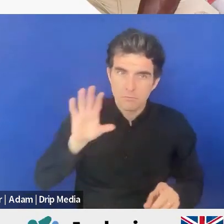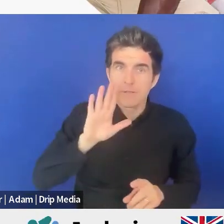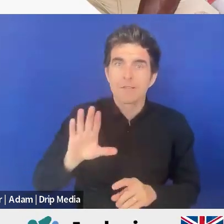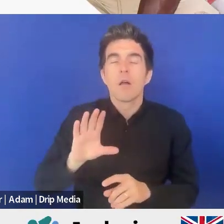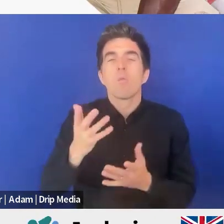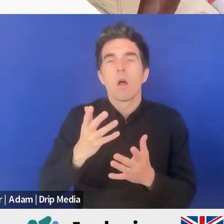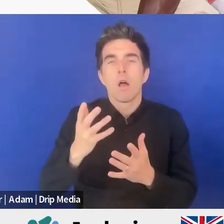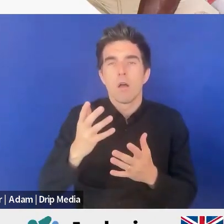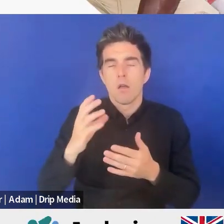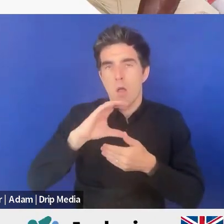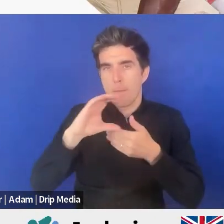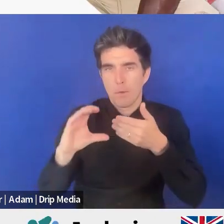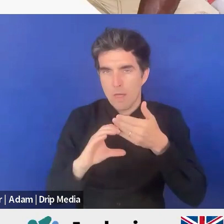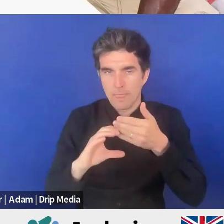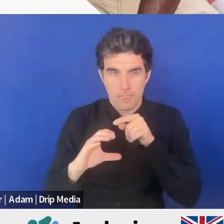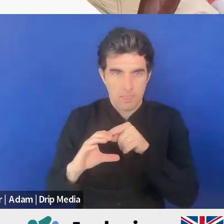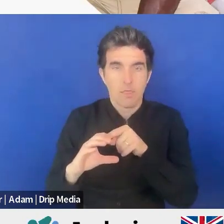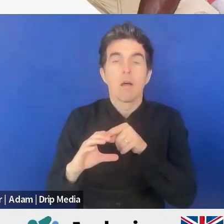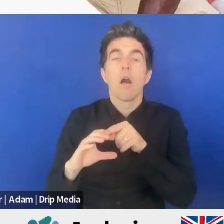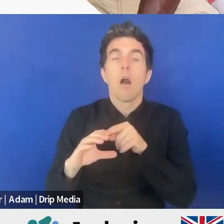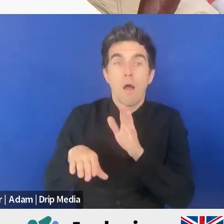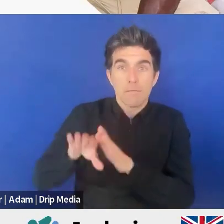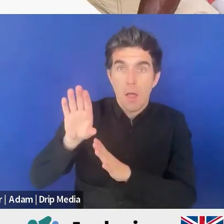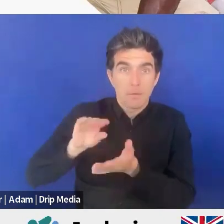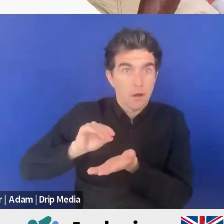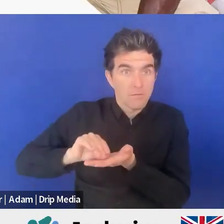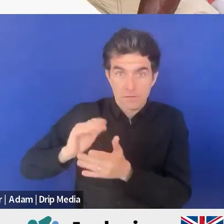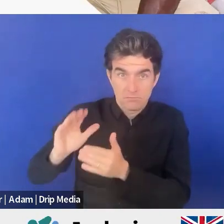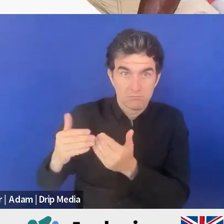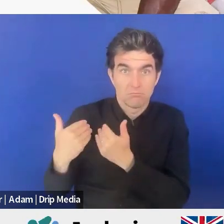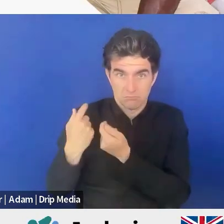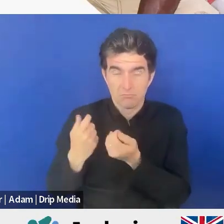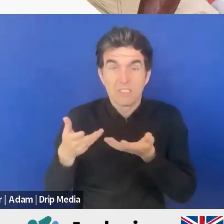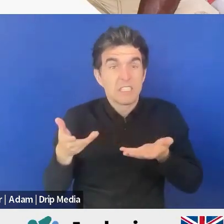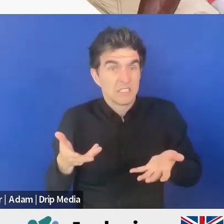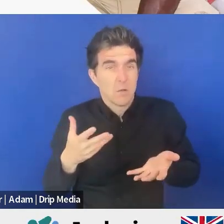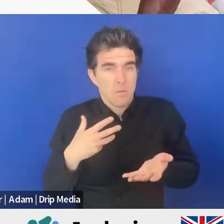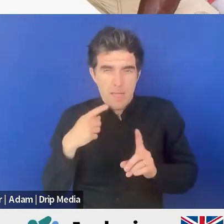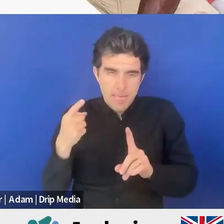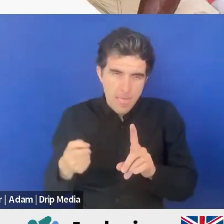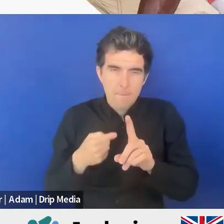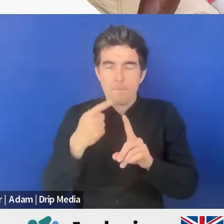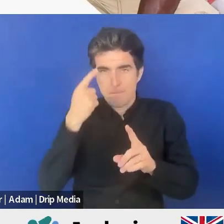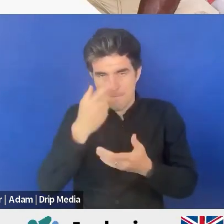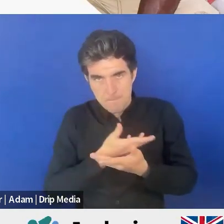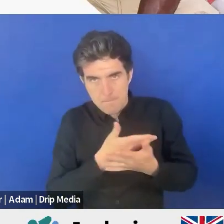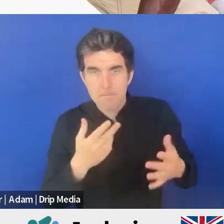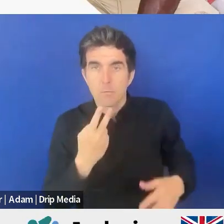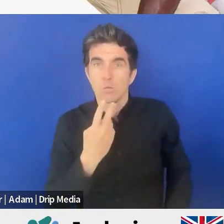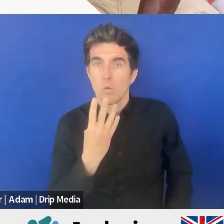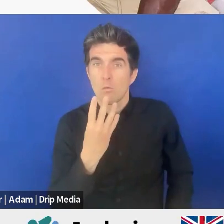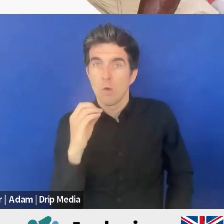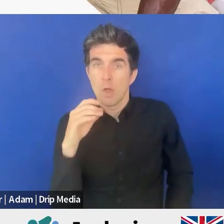of whom remain out of schools. And even when they're in schools, we don't know, they're not accounted for due